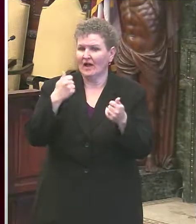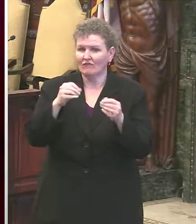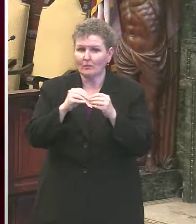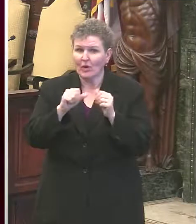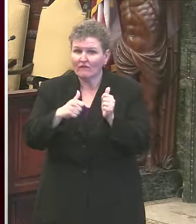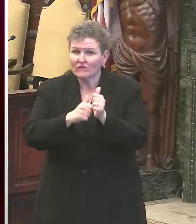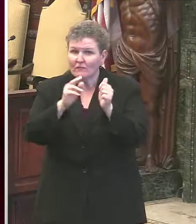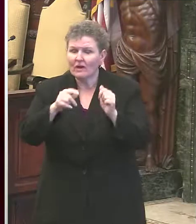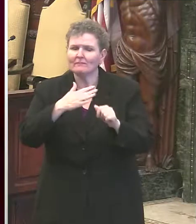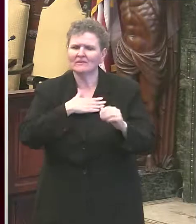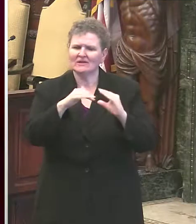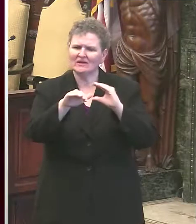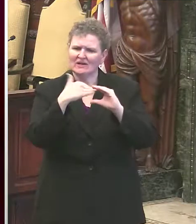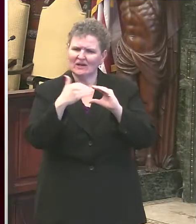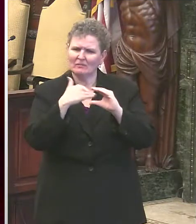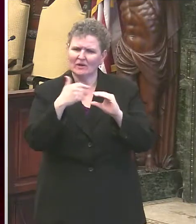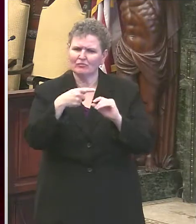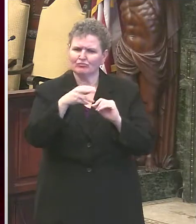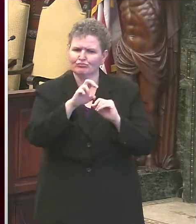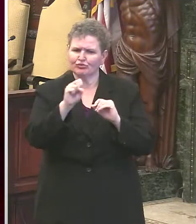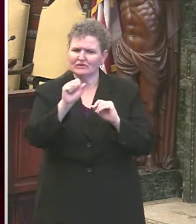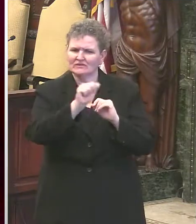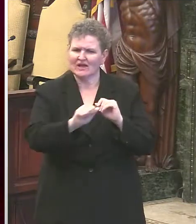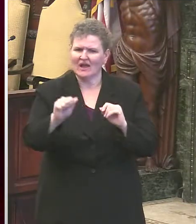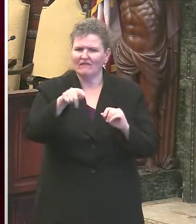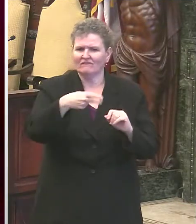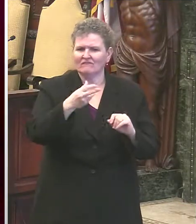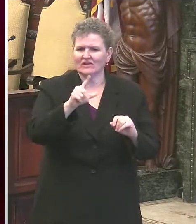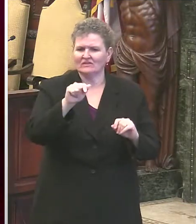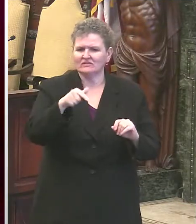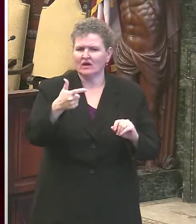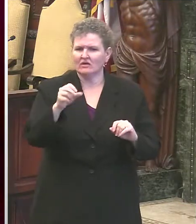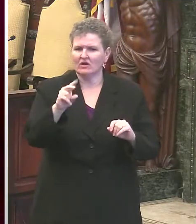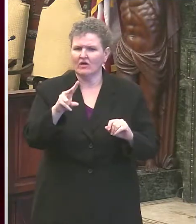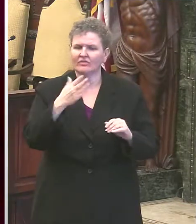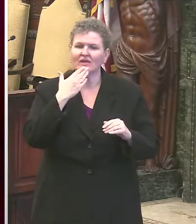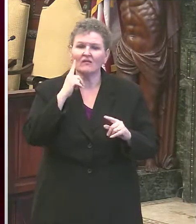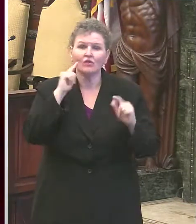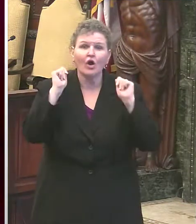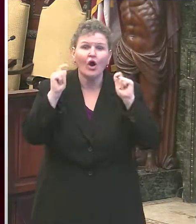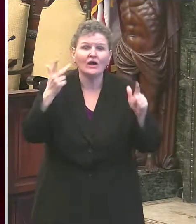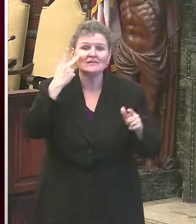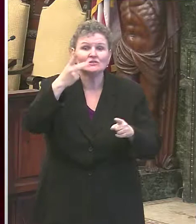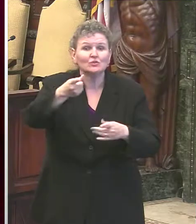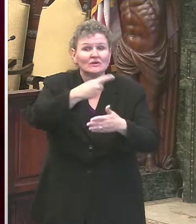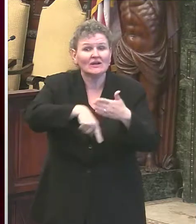they can send those to press@phila.gov. Thank you, everyone, and we will see you next Tuesday.